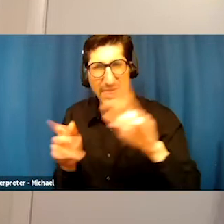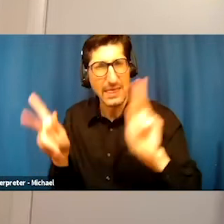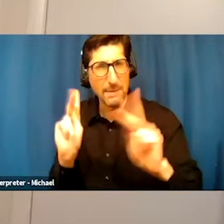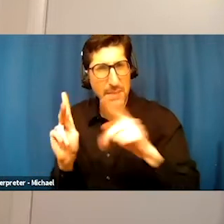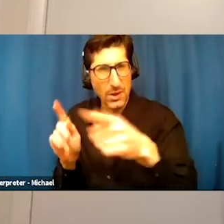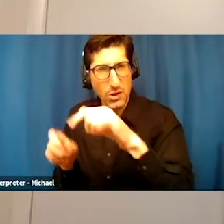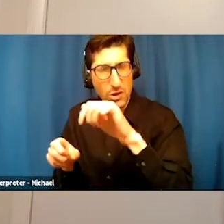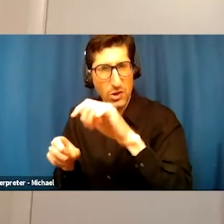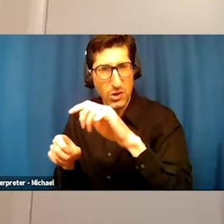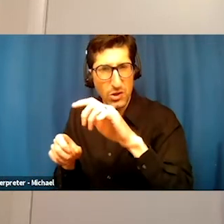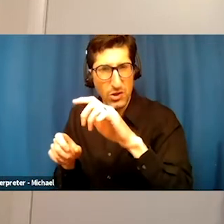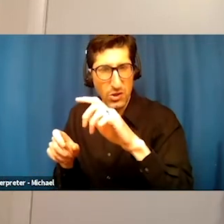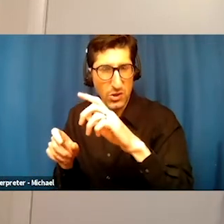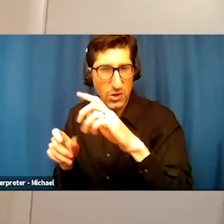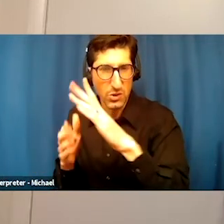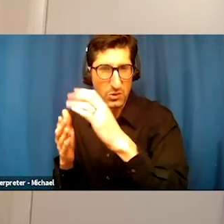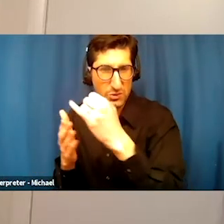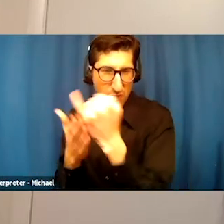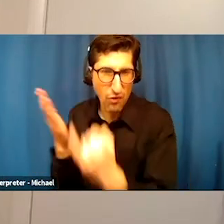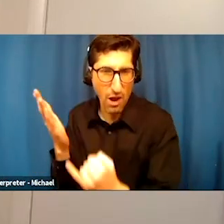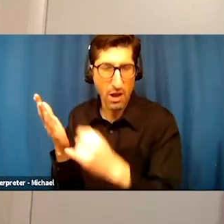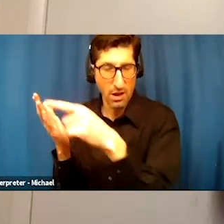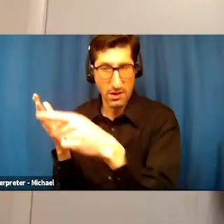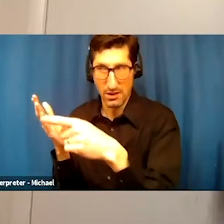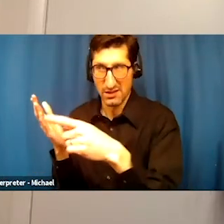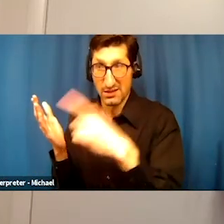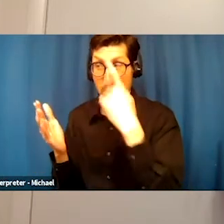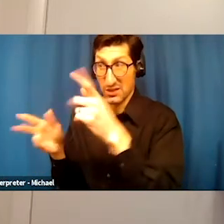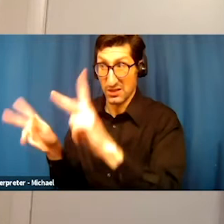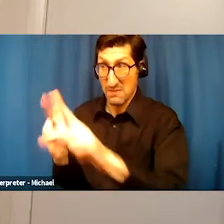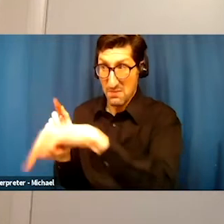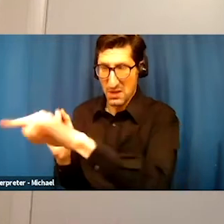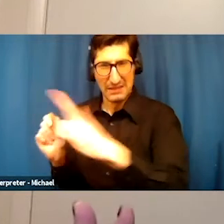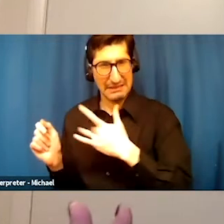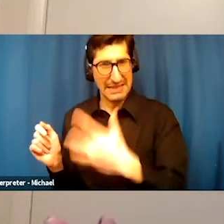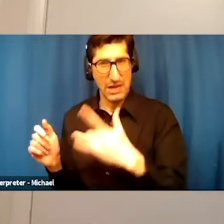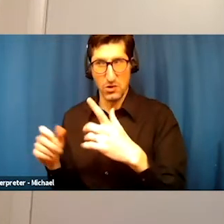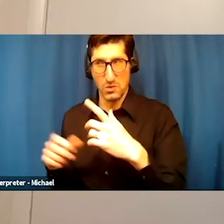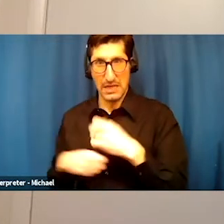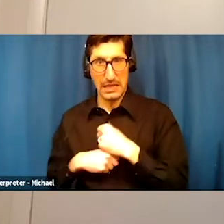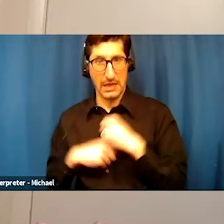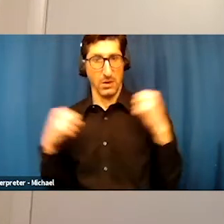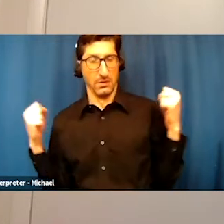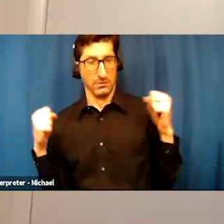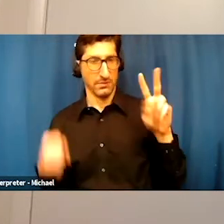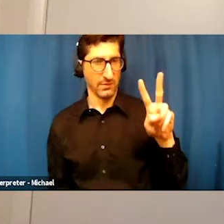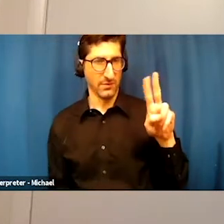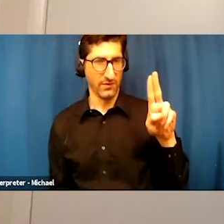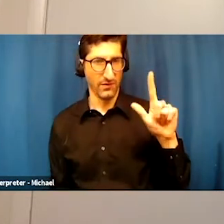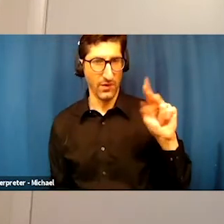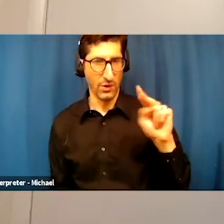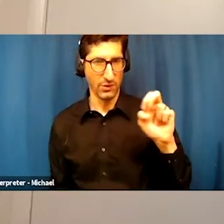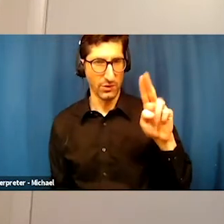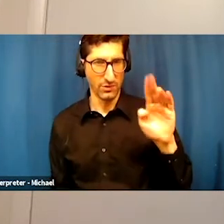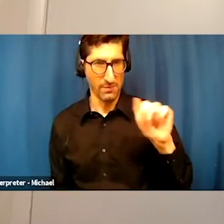work and your subjects for the most part, um, are vulnerable and you have some very, uh, strict guidelines